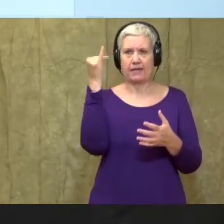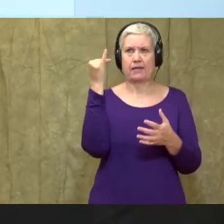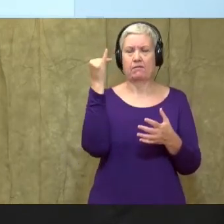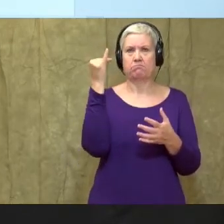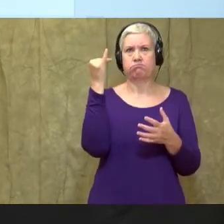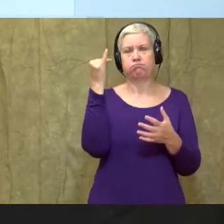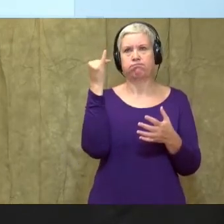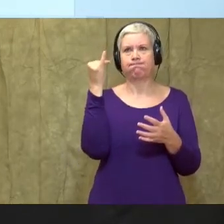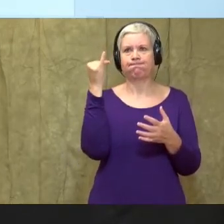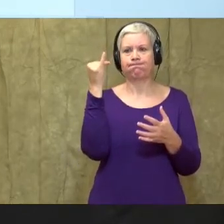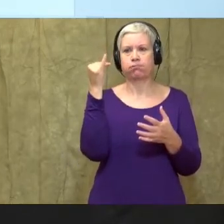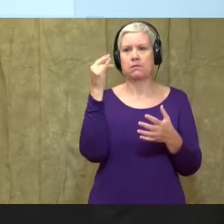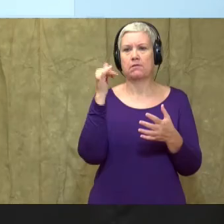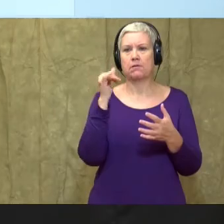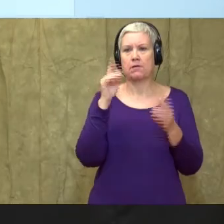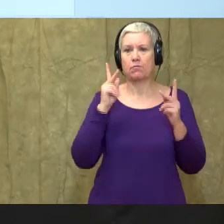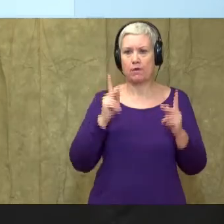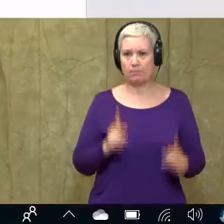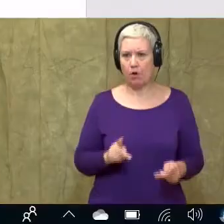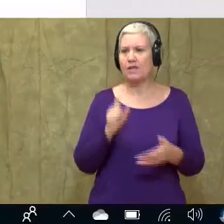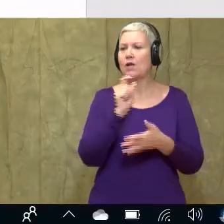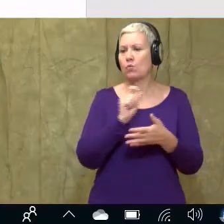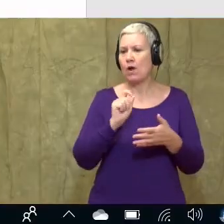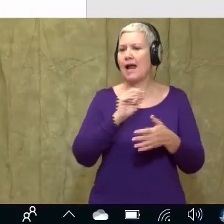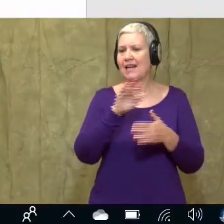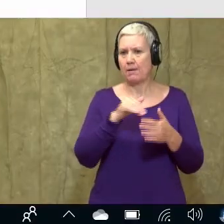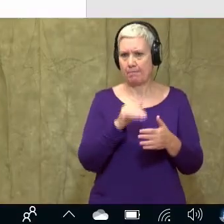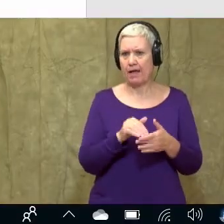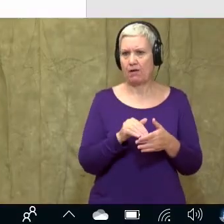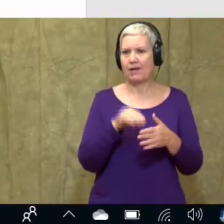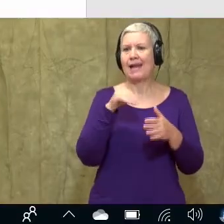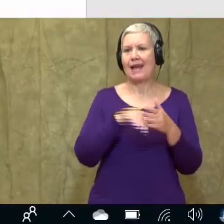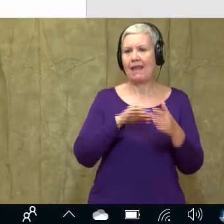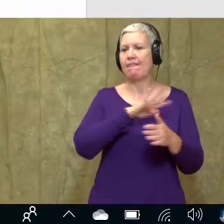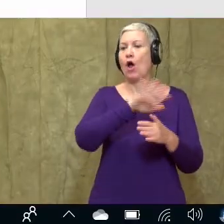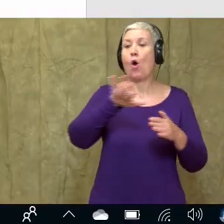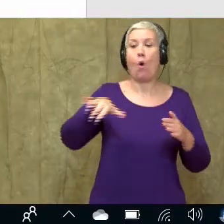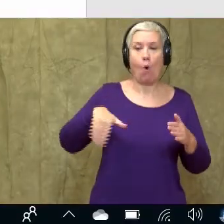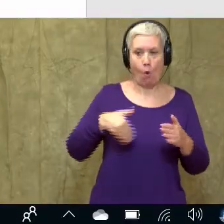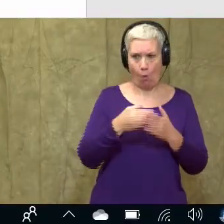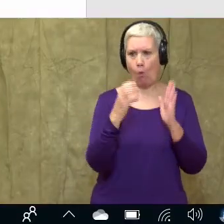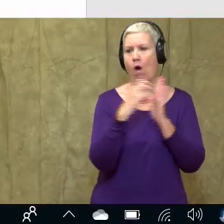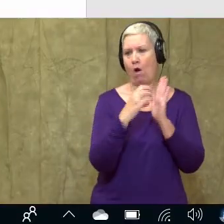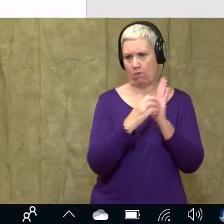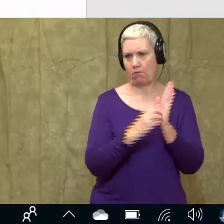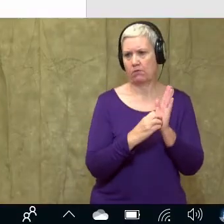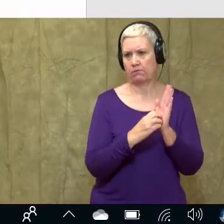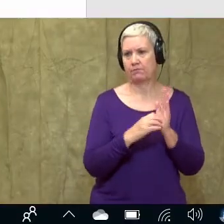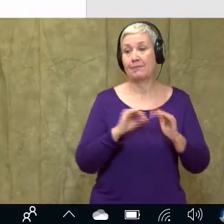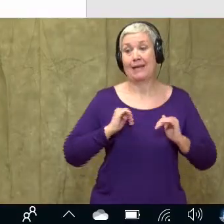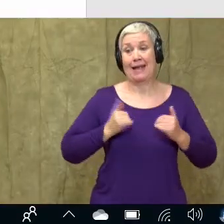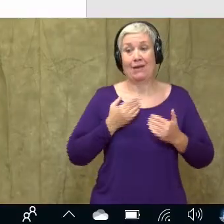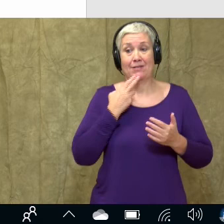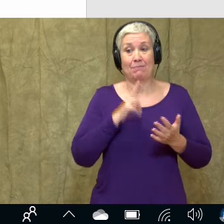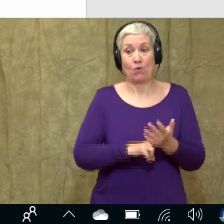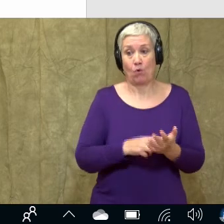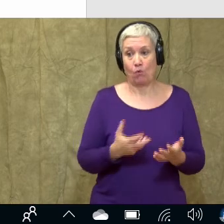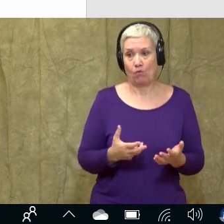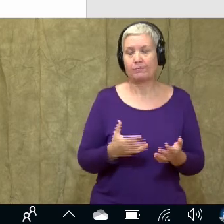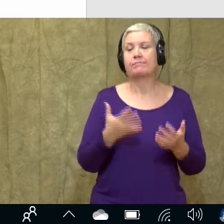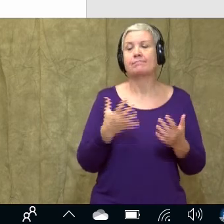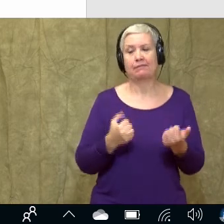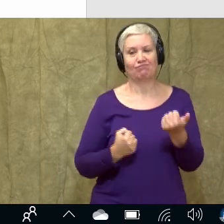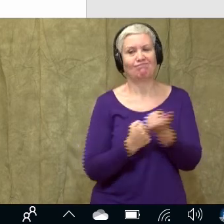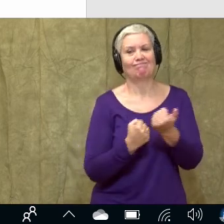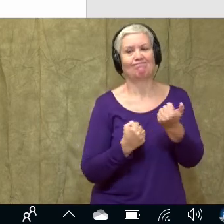to, what that person is writing about in the entire article. Now, how does he prove it? By backing it